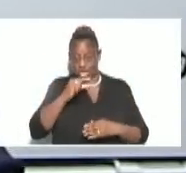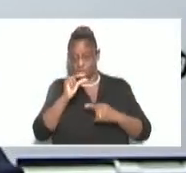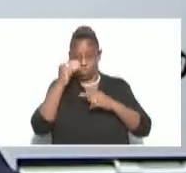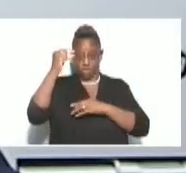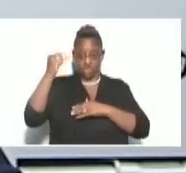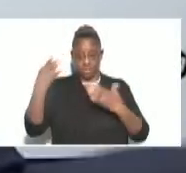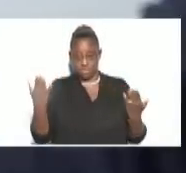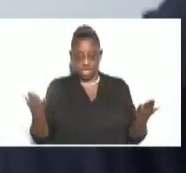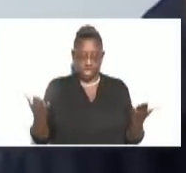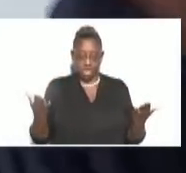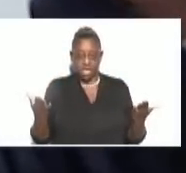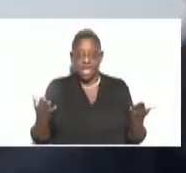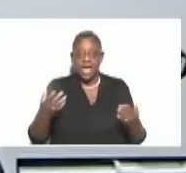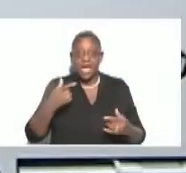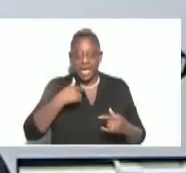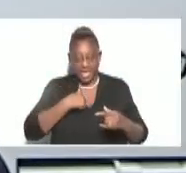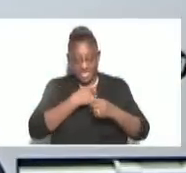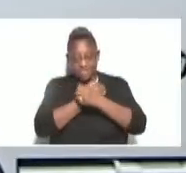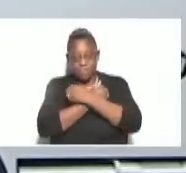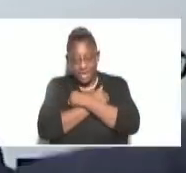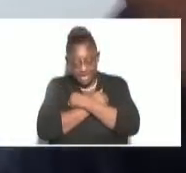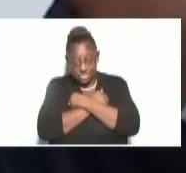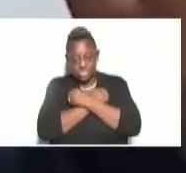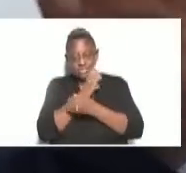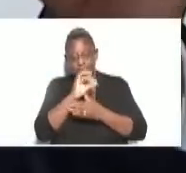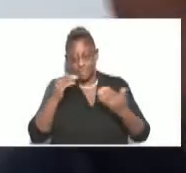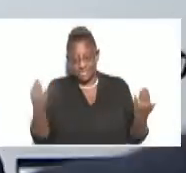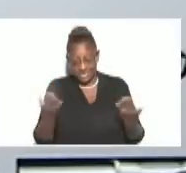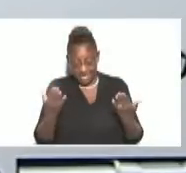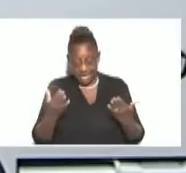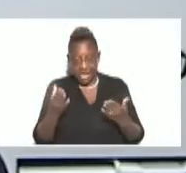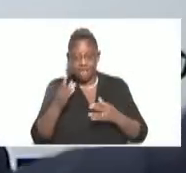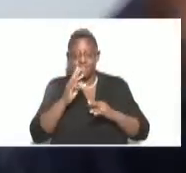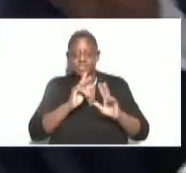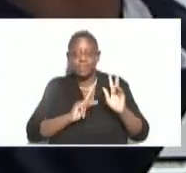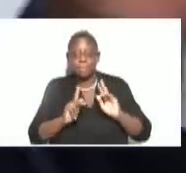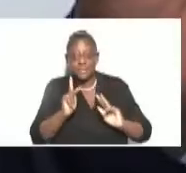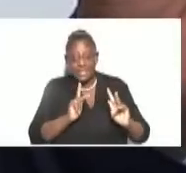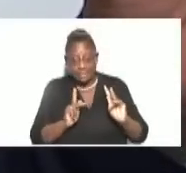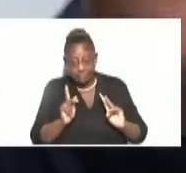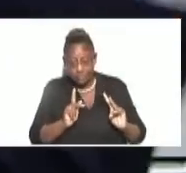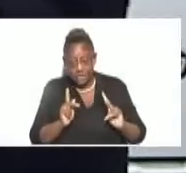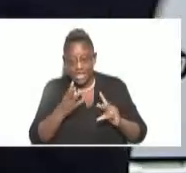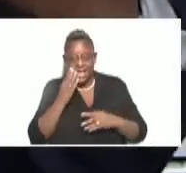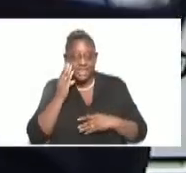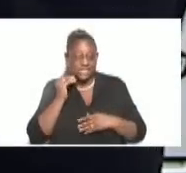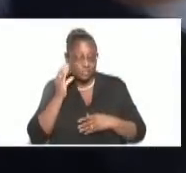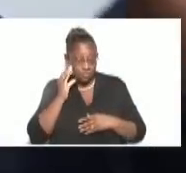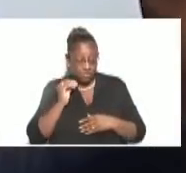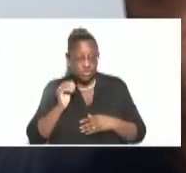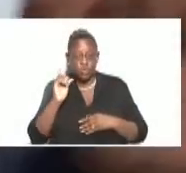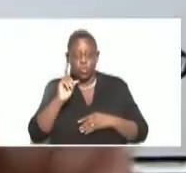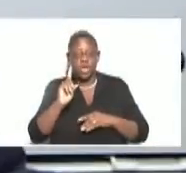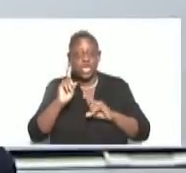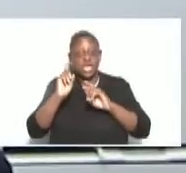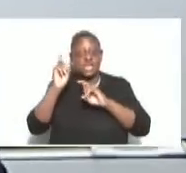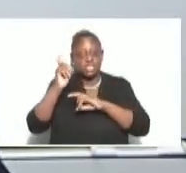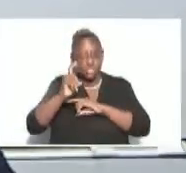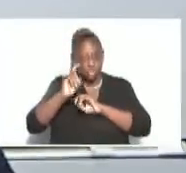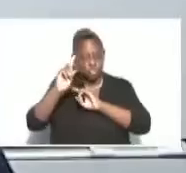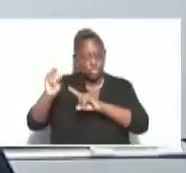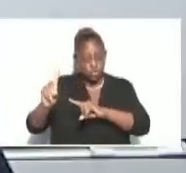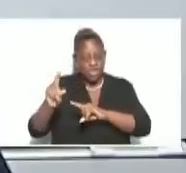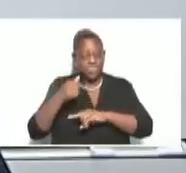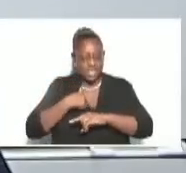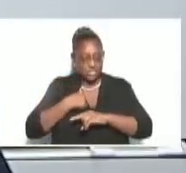qualified to be here. I have a passion to be here. I have a passion for the people. I have an experience as where we should go, and that's what